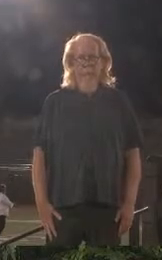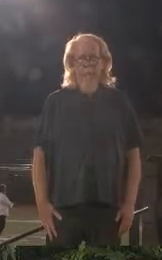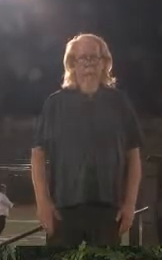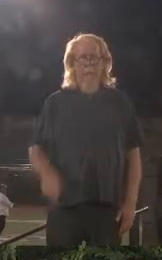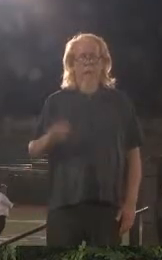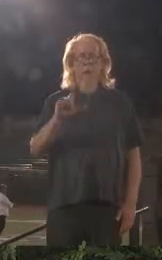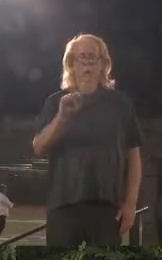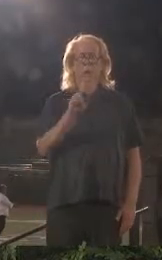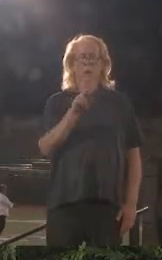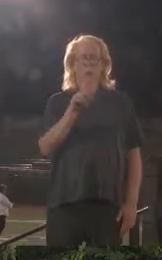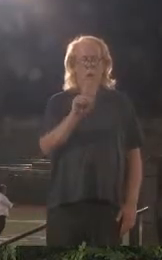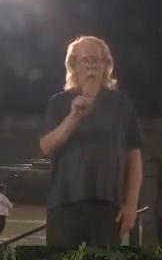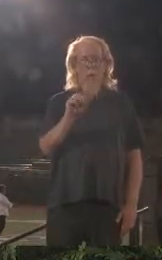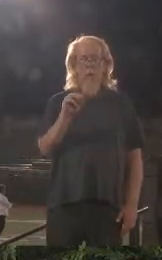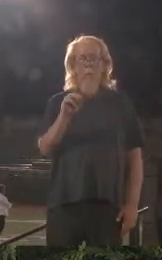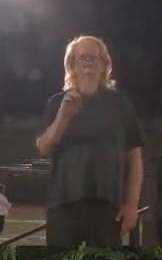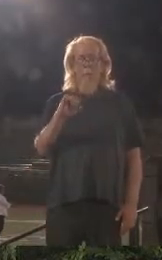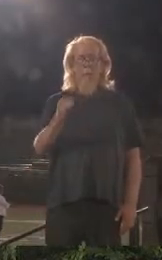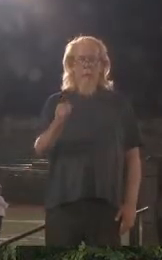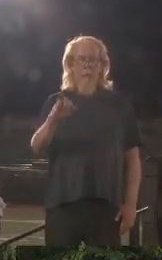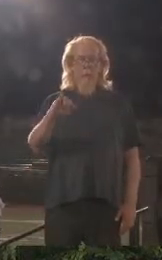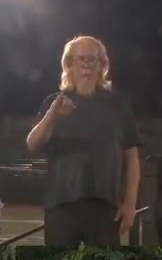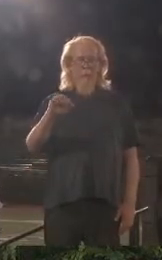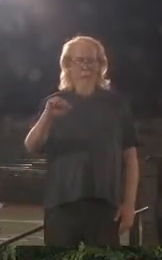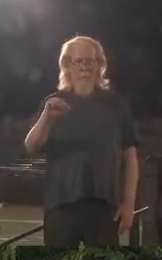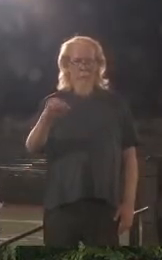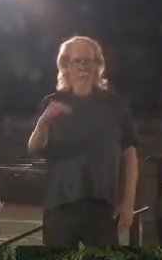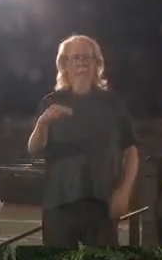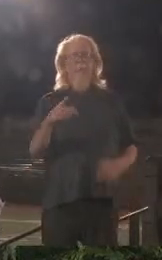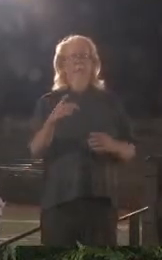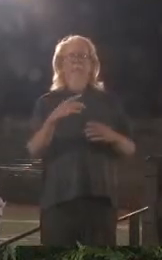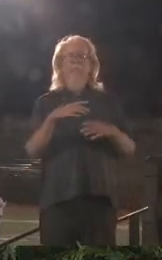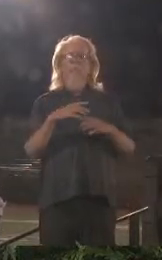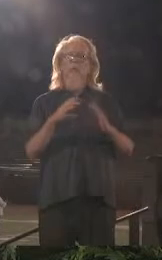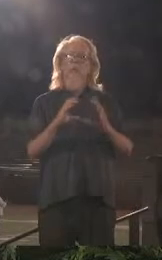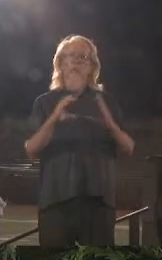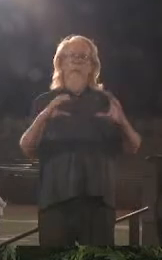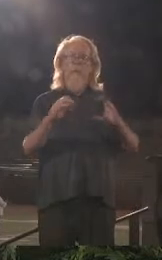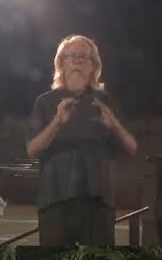Aurora Dawn Mejia earned a certification as a security officer.